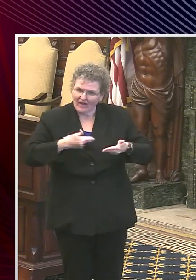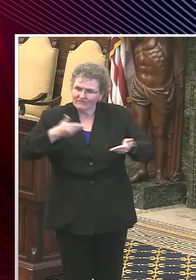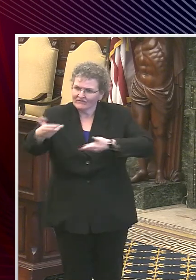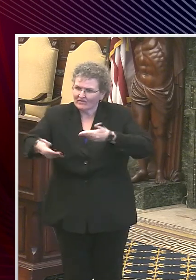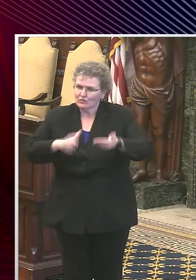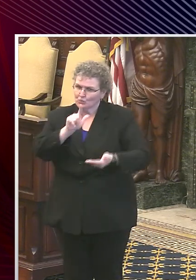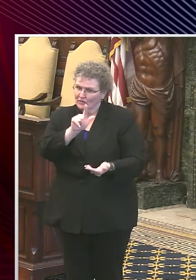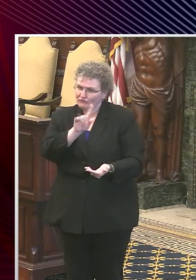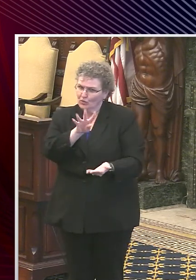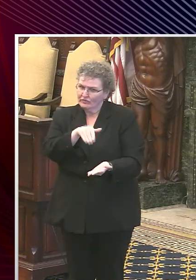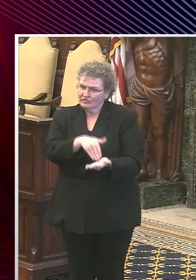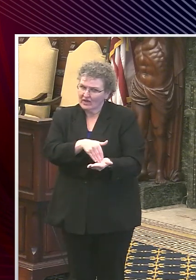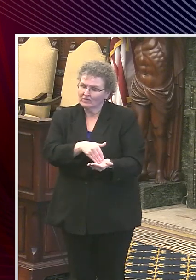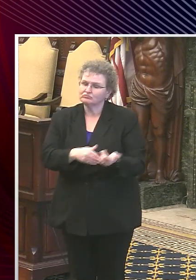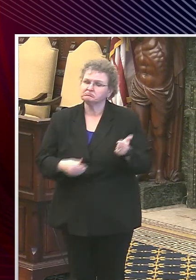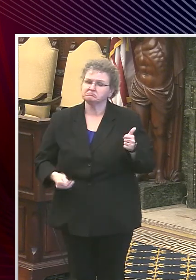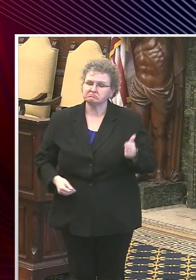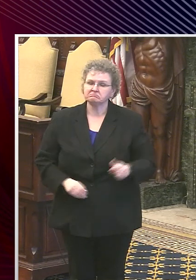right. Thanks.